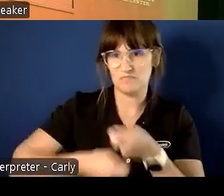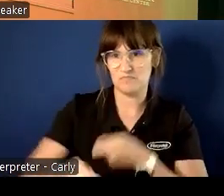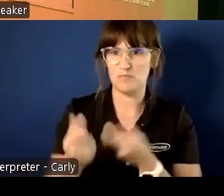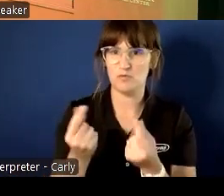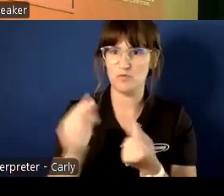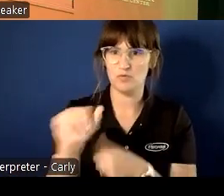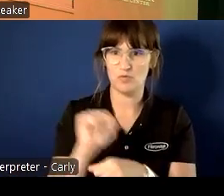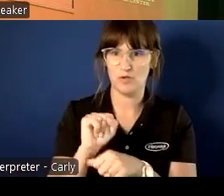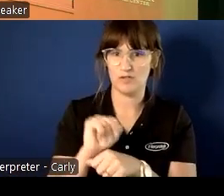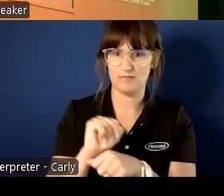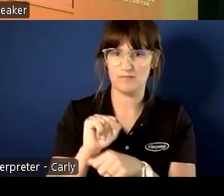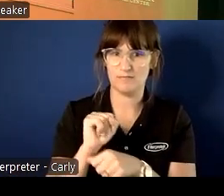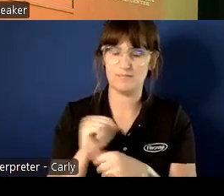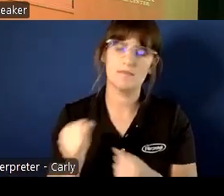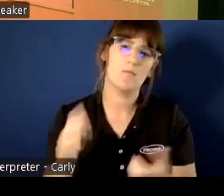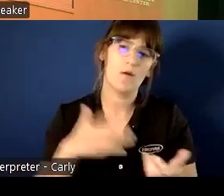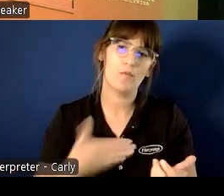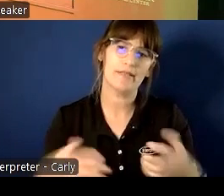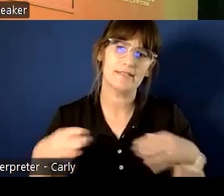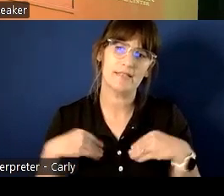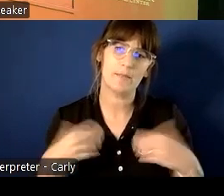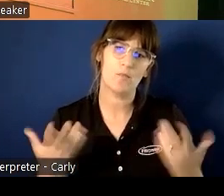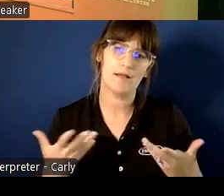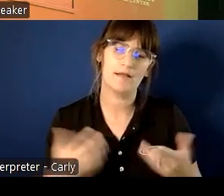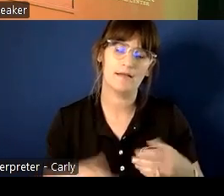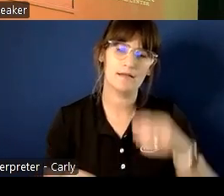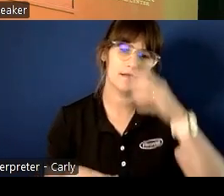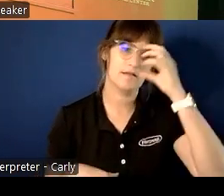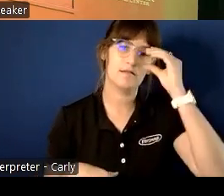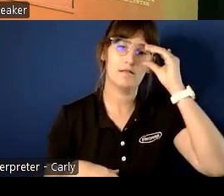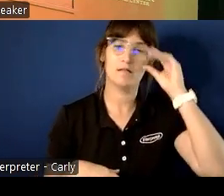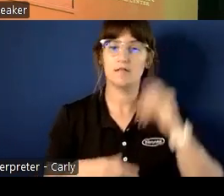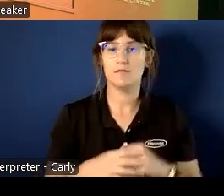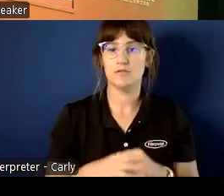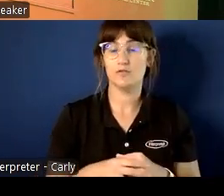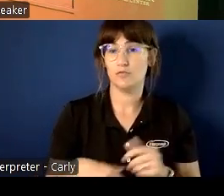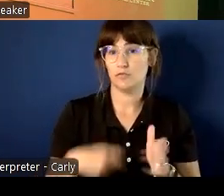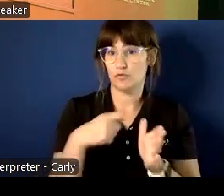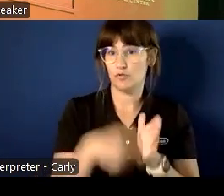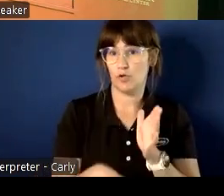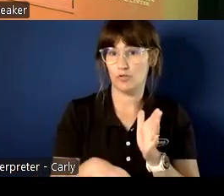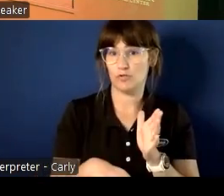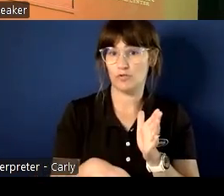you render, right? So I do not consider charge amounts to be